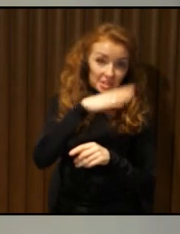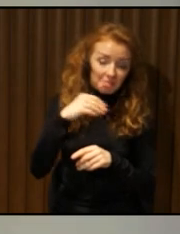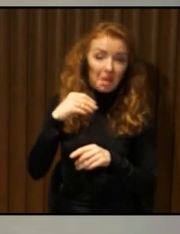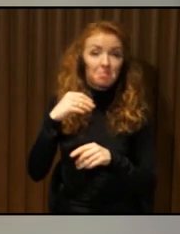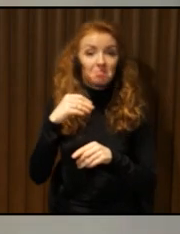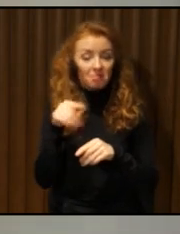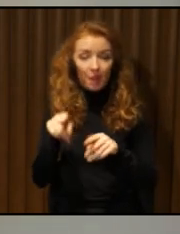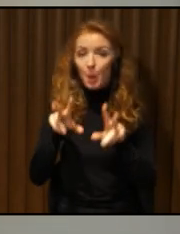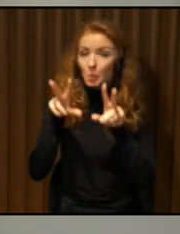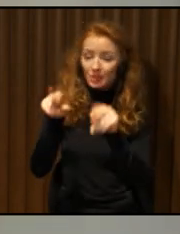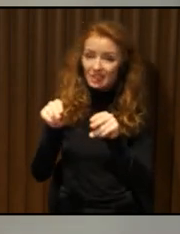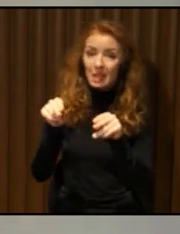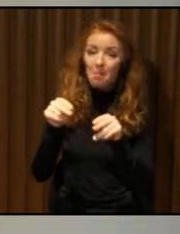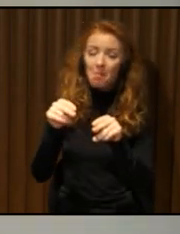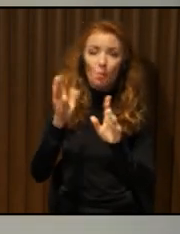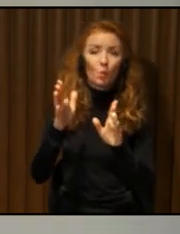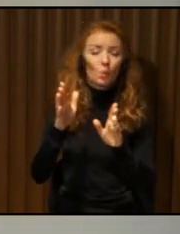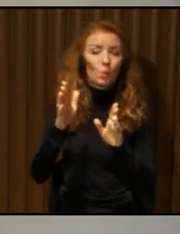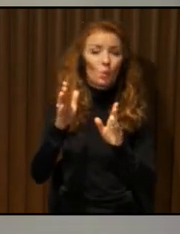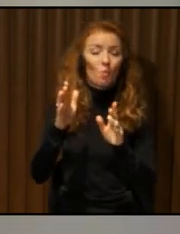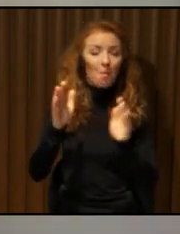I deal with big businesses.